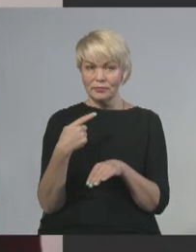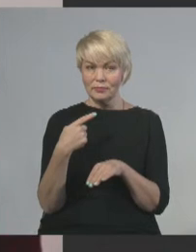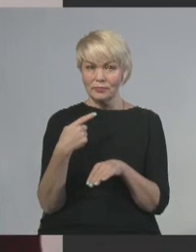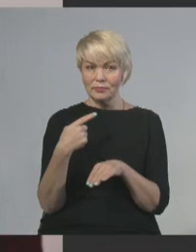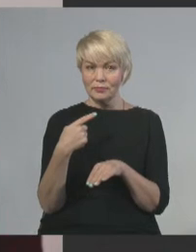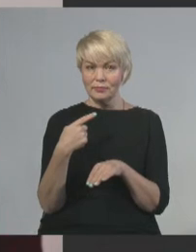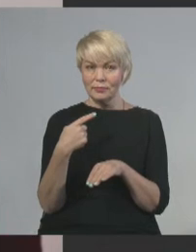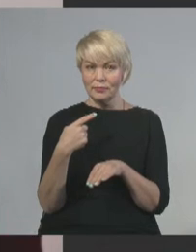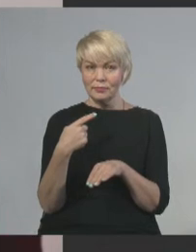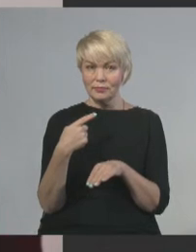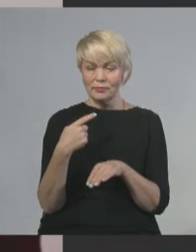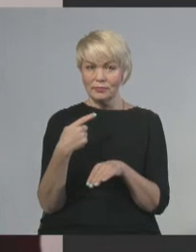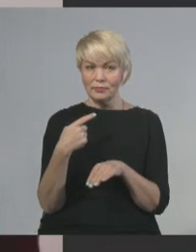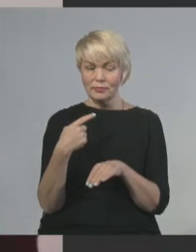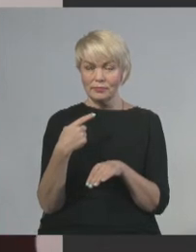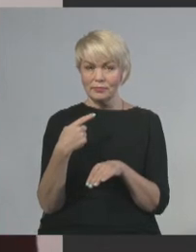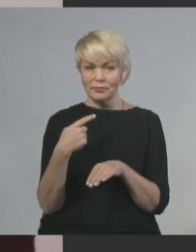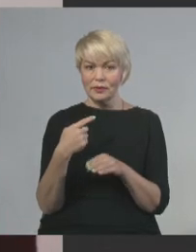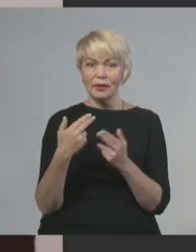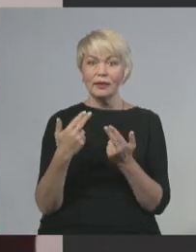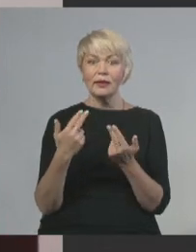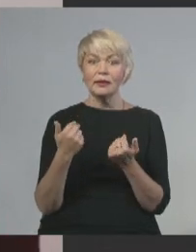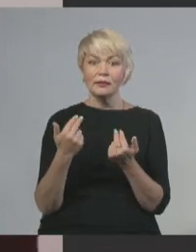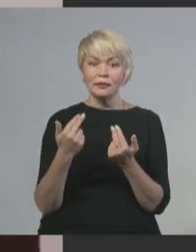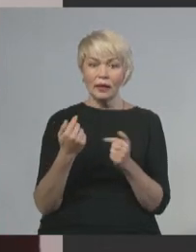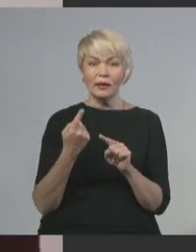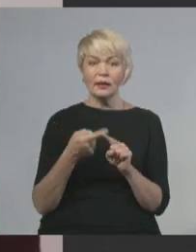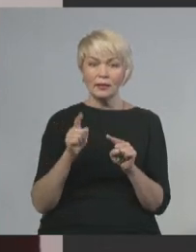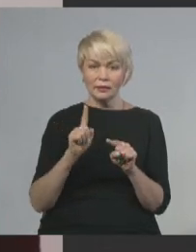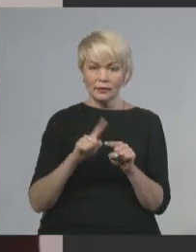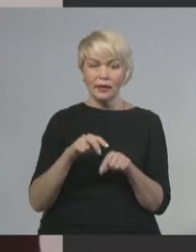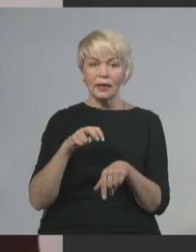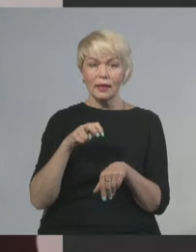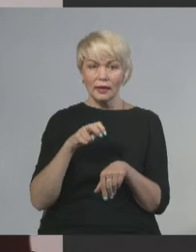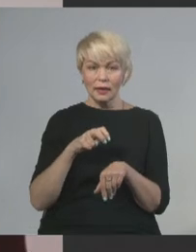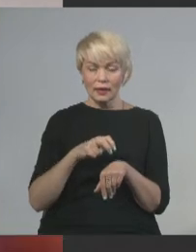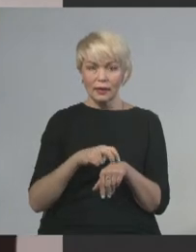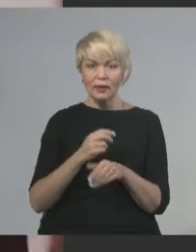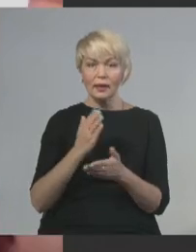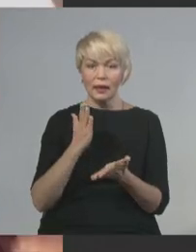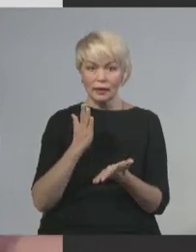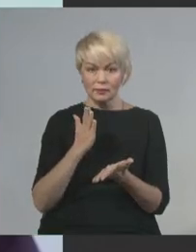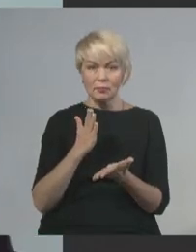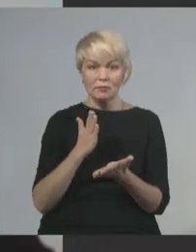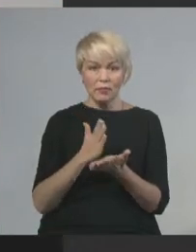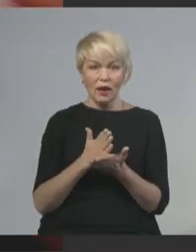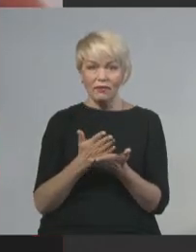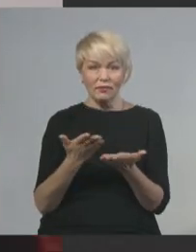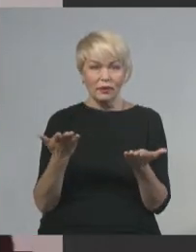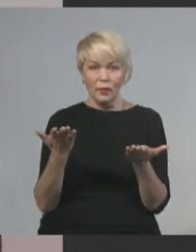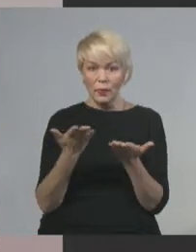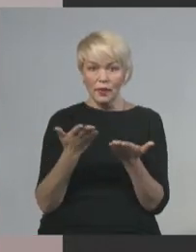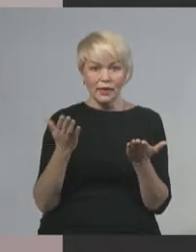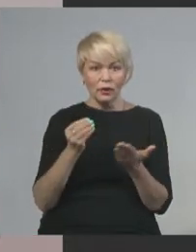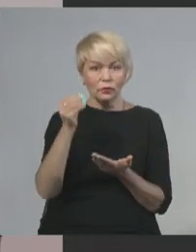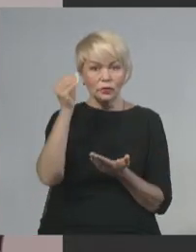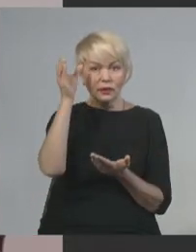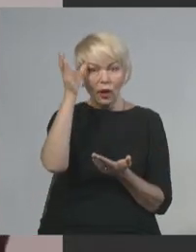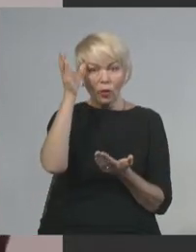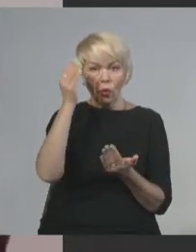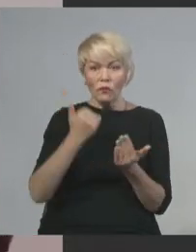scientific credit but to here as someone was uh uh concentrating um the rationist